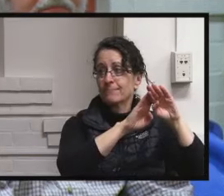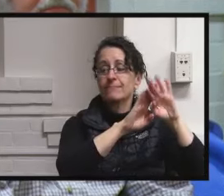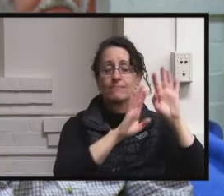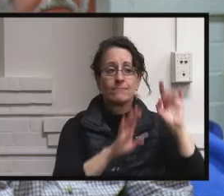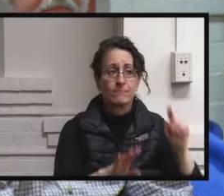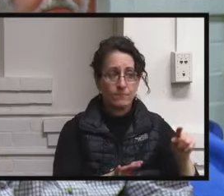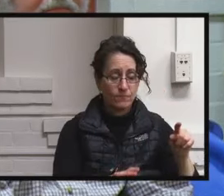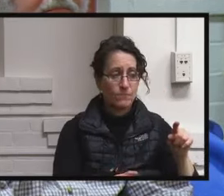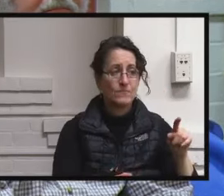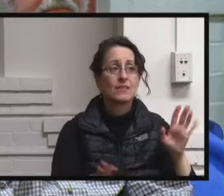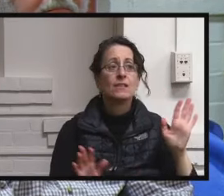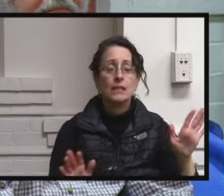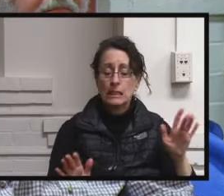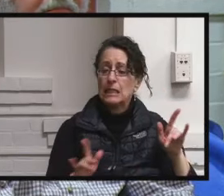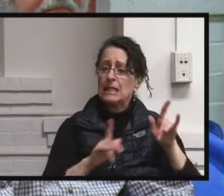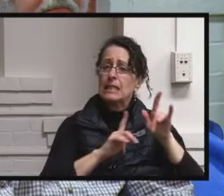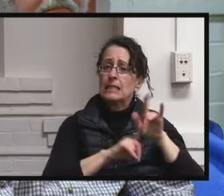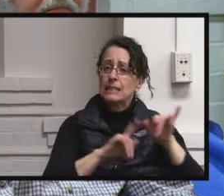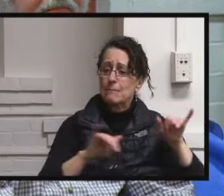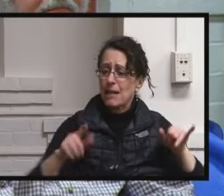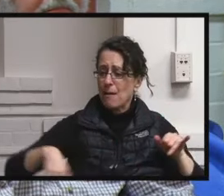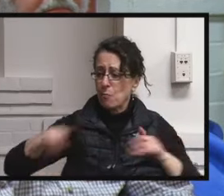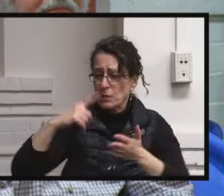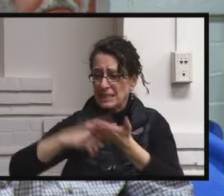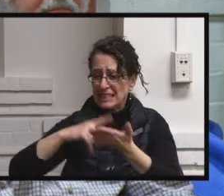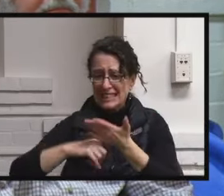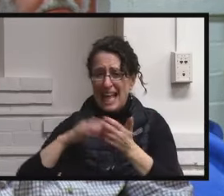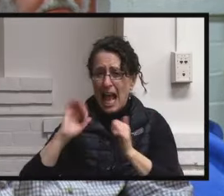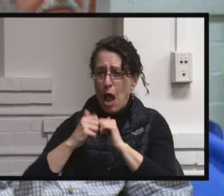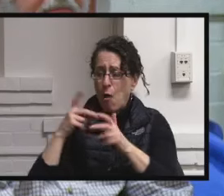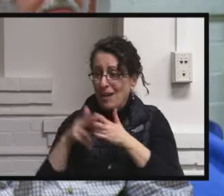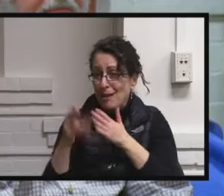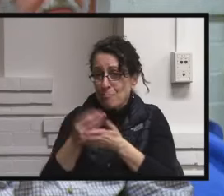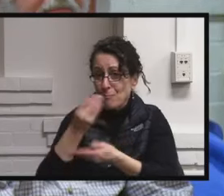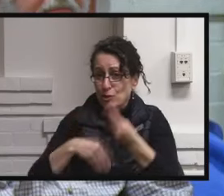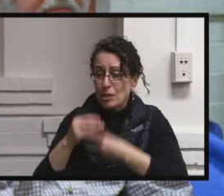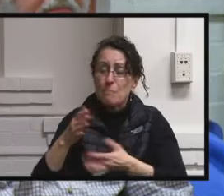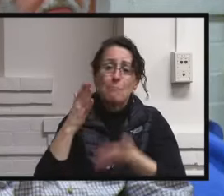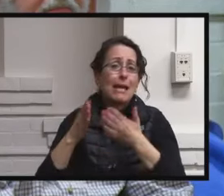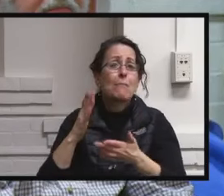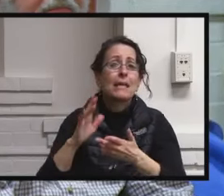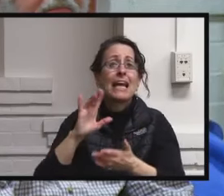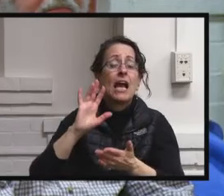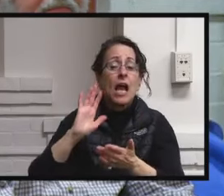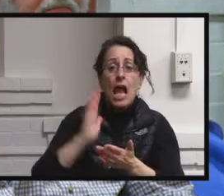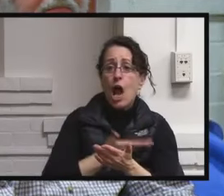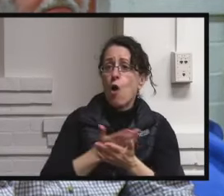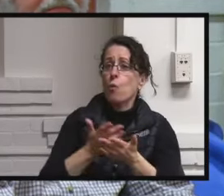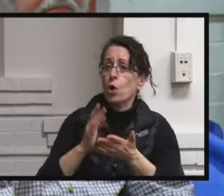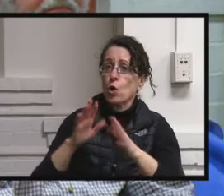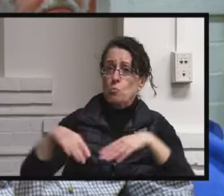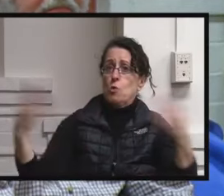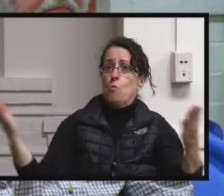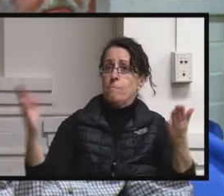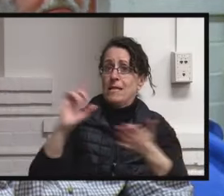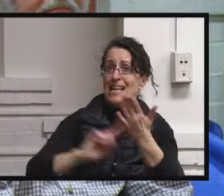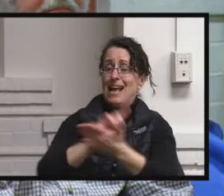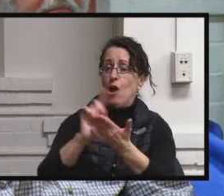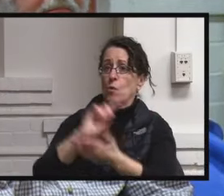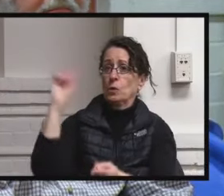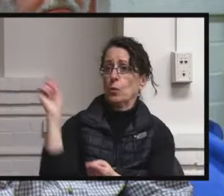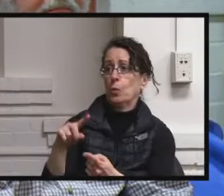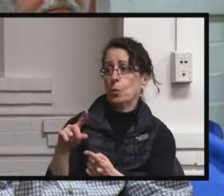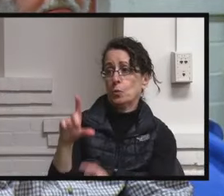to save more money by reducing the hours of the convenience center. So we proposed reducing the hours of the convenience center by